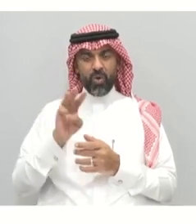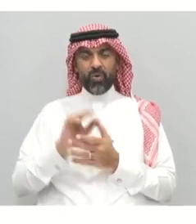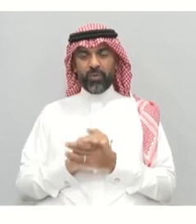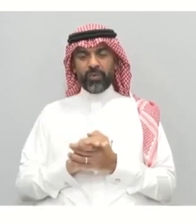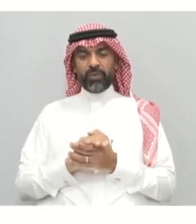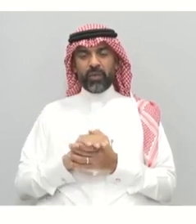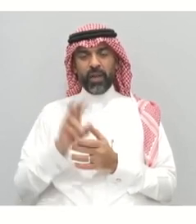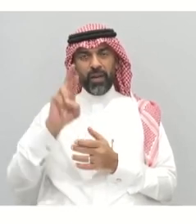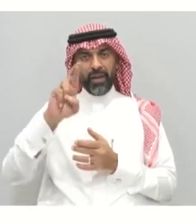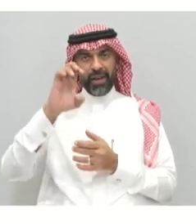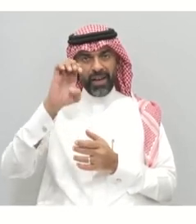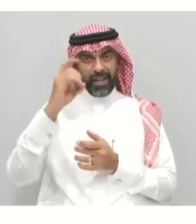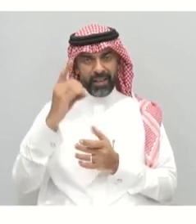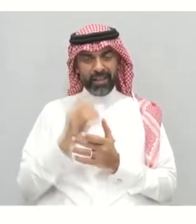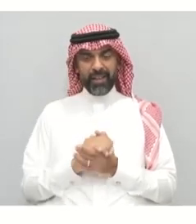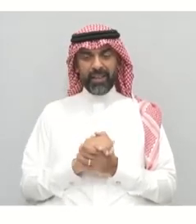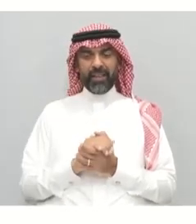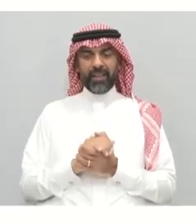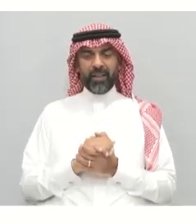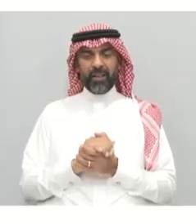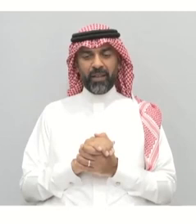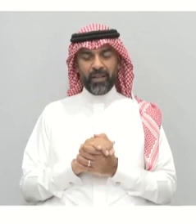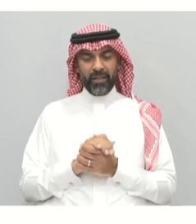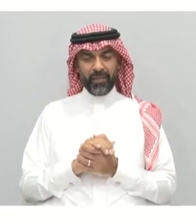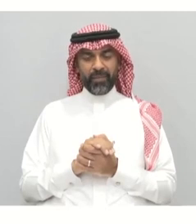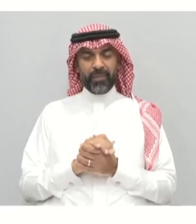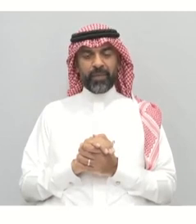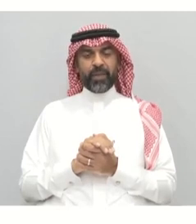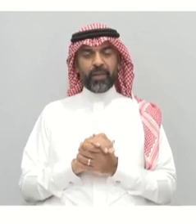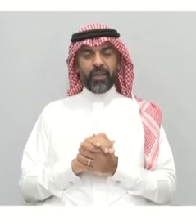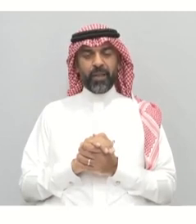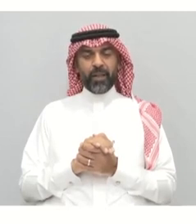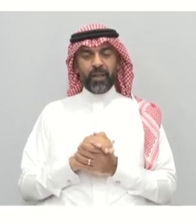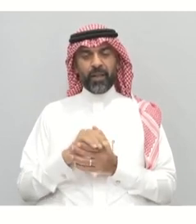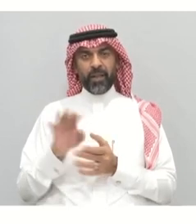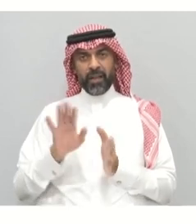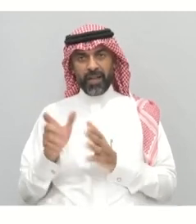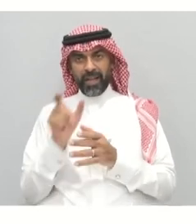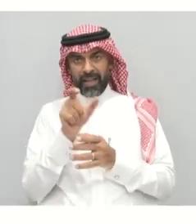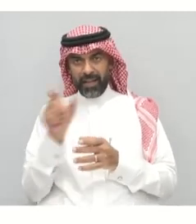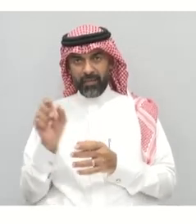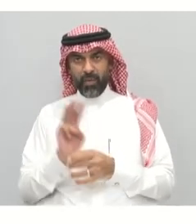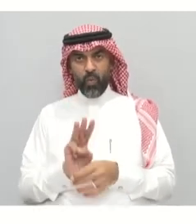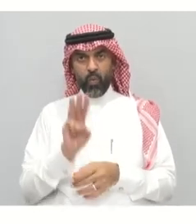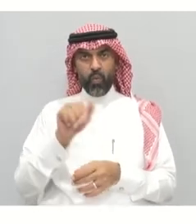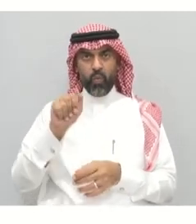color. Red, a color also. Very good. Wait.